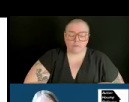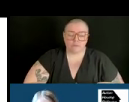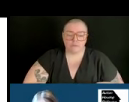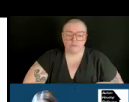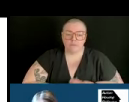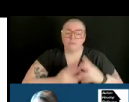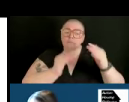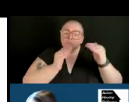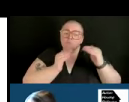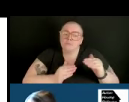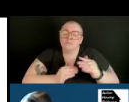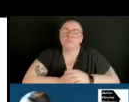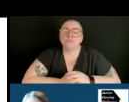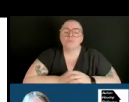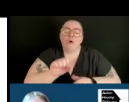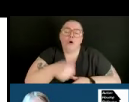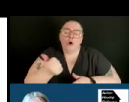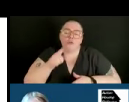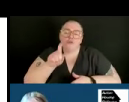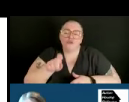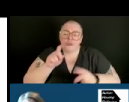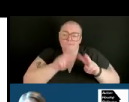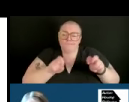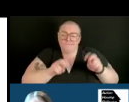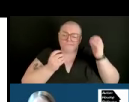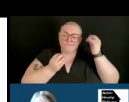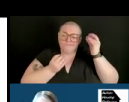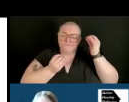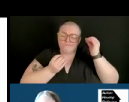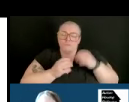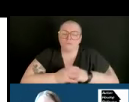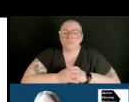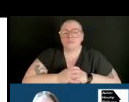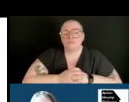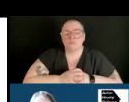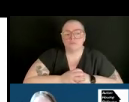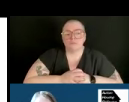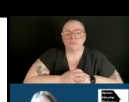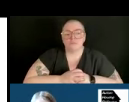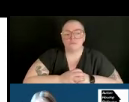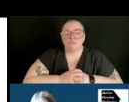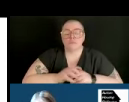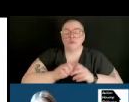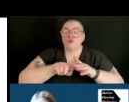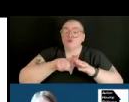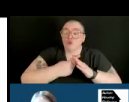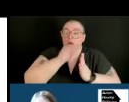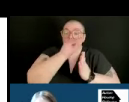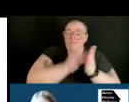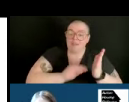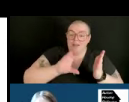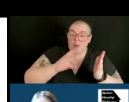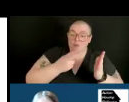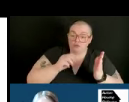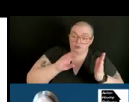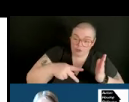And then there are some additional questions that can't be answered until you've actually started filling out the CHAMP or using a search